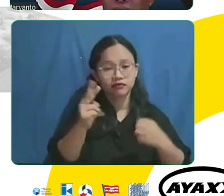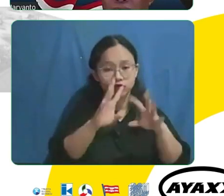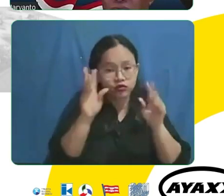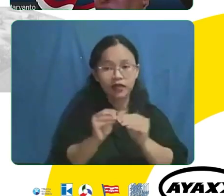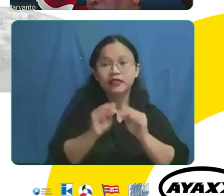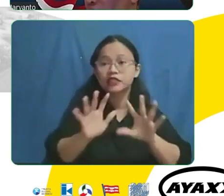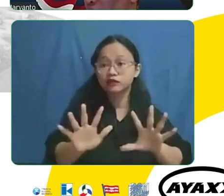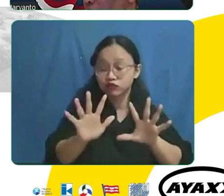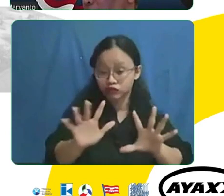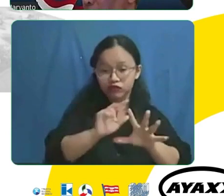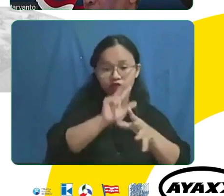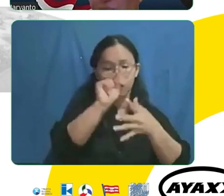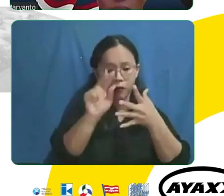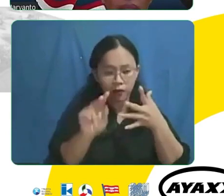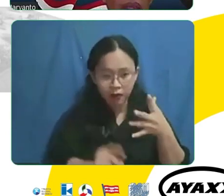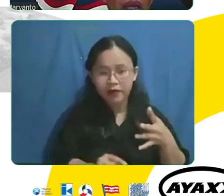risk.